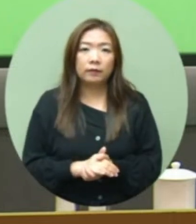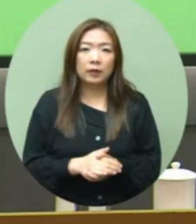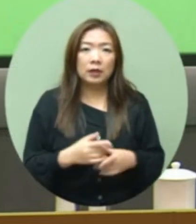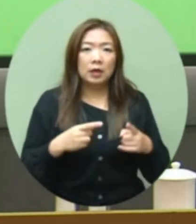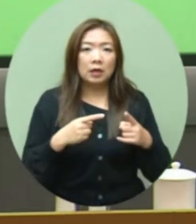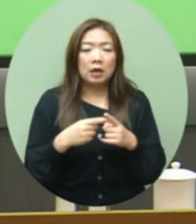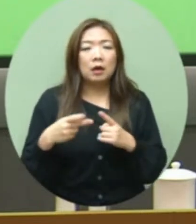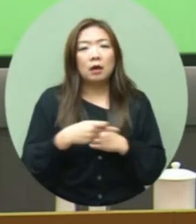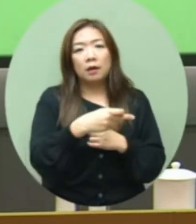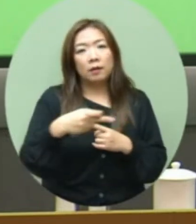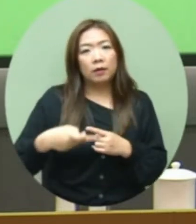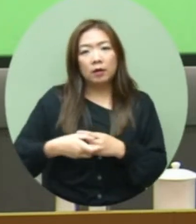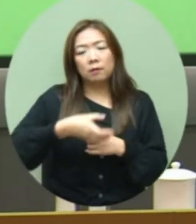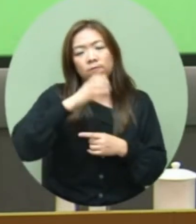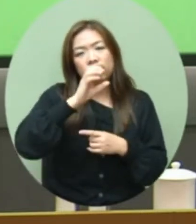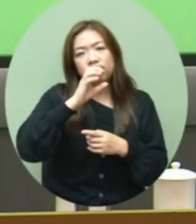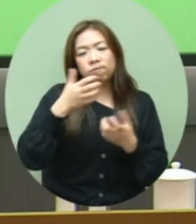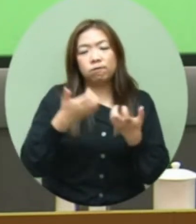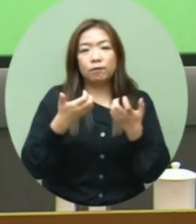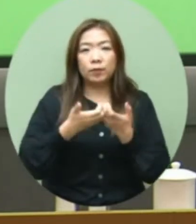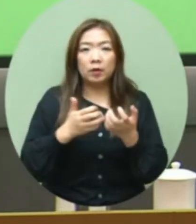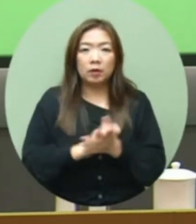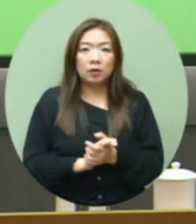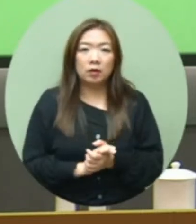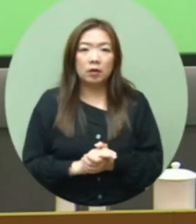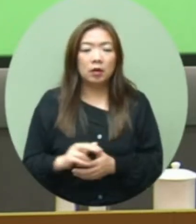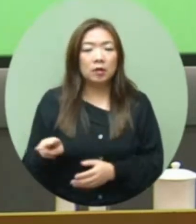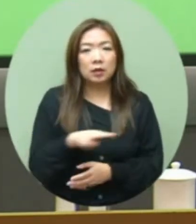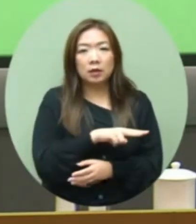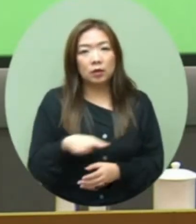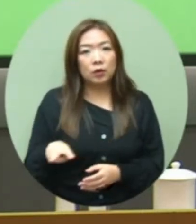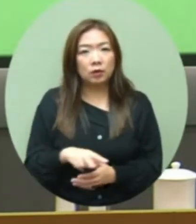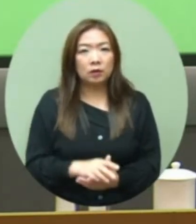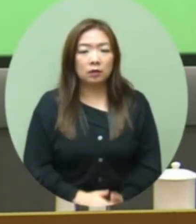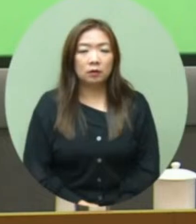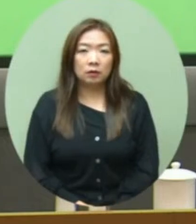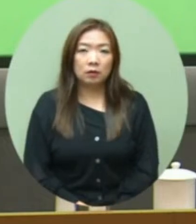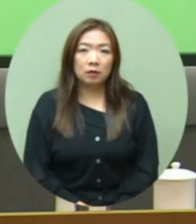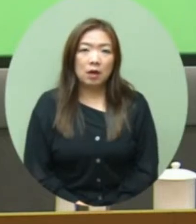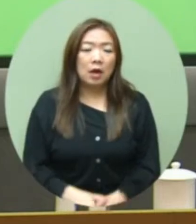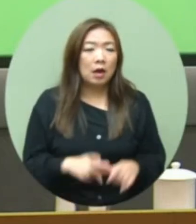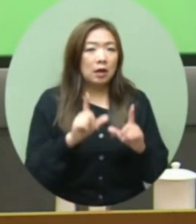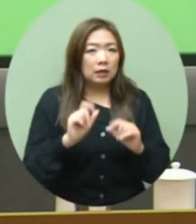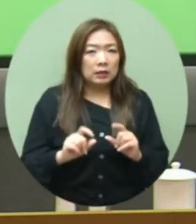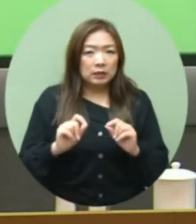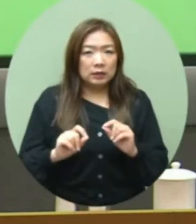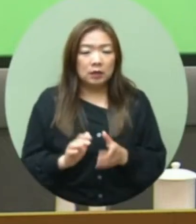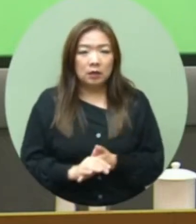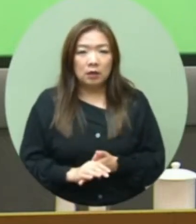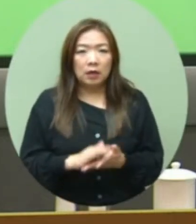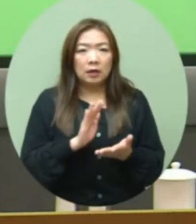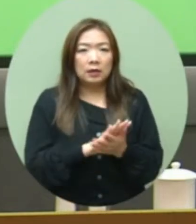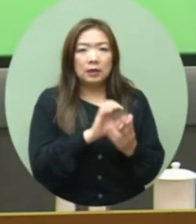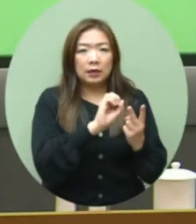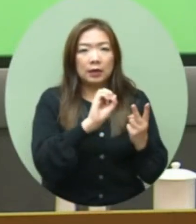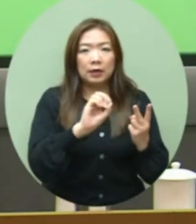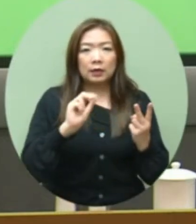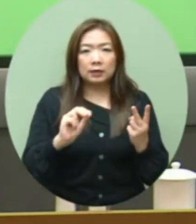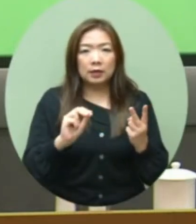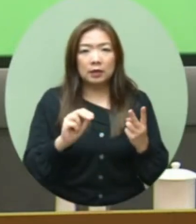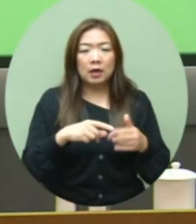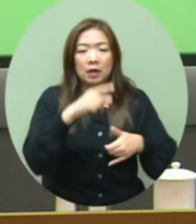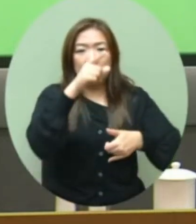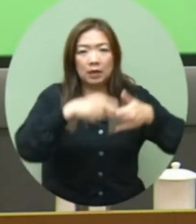time before the wine duty was scrapped, the number of people consuming